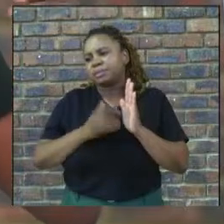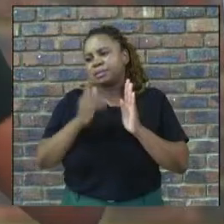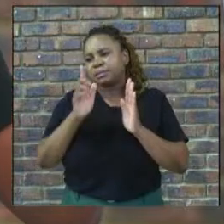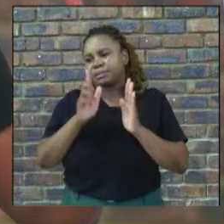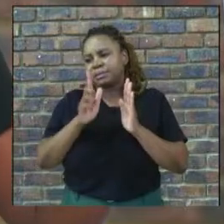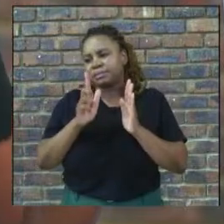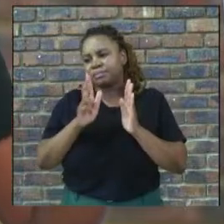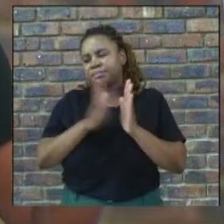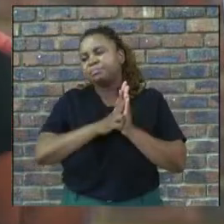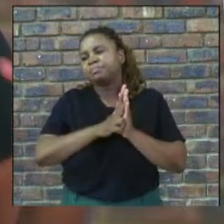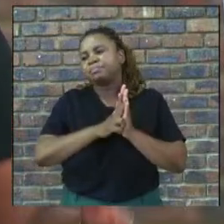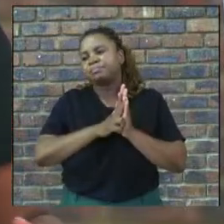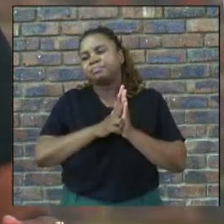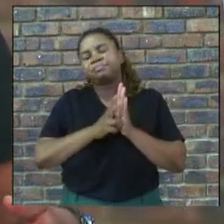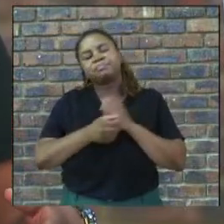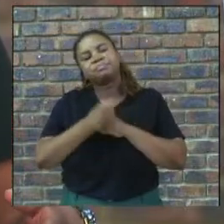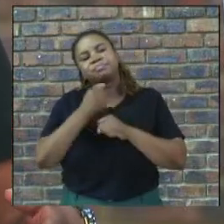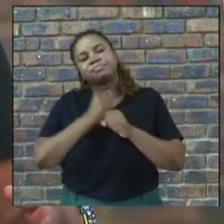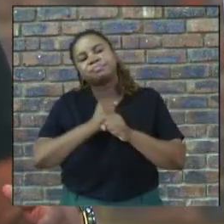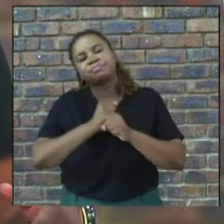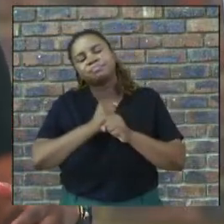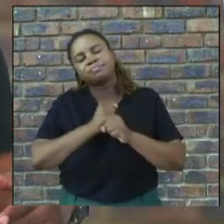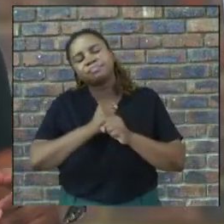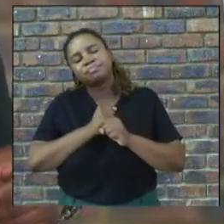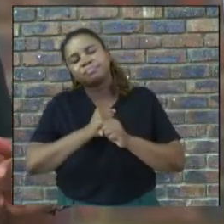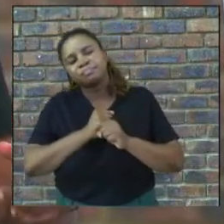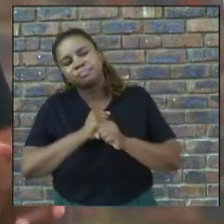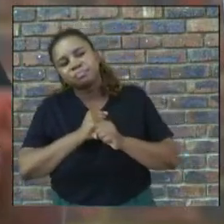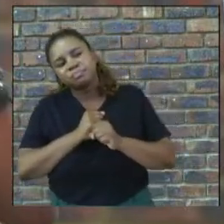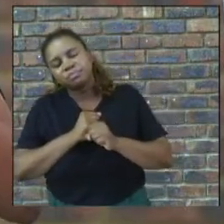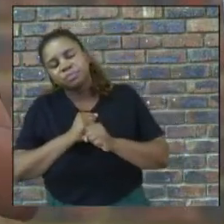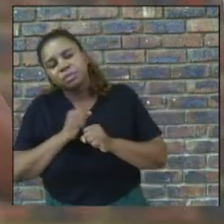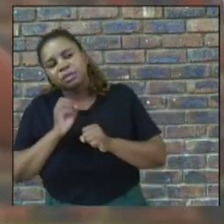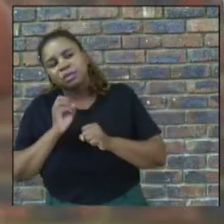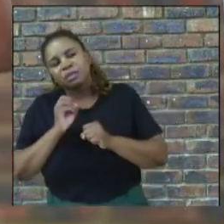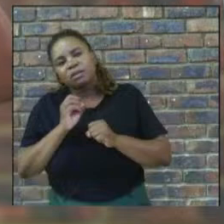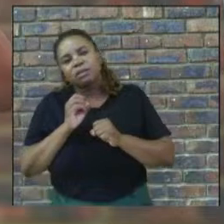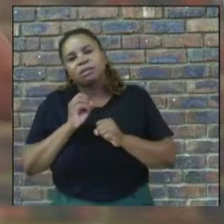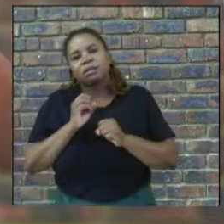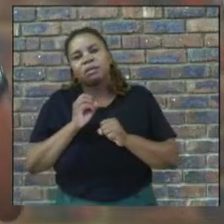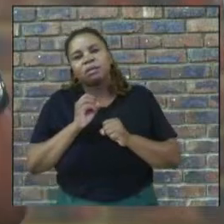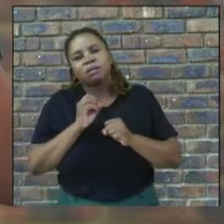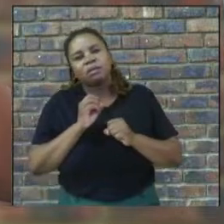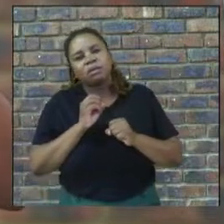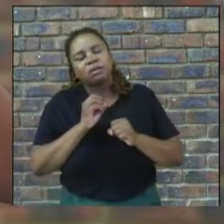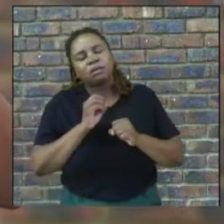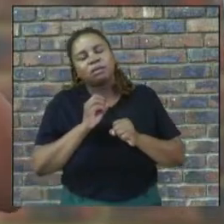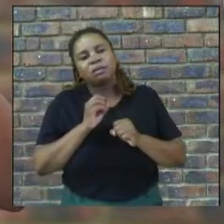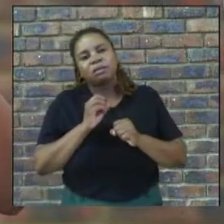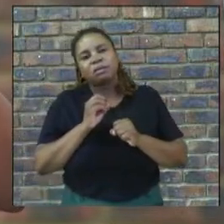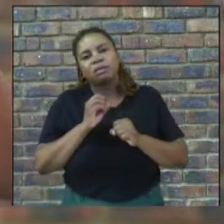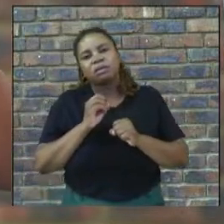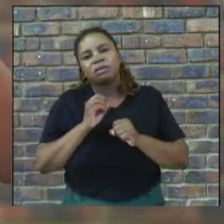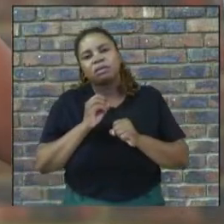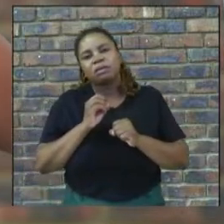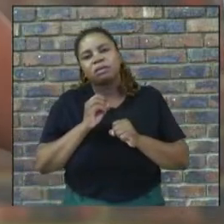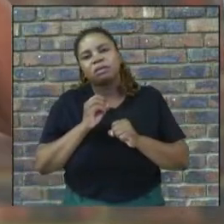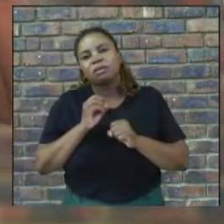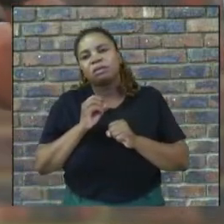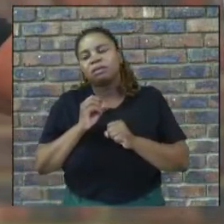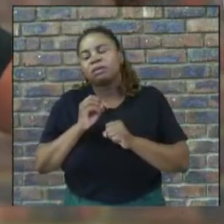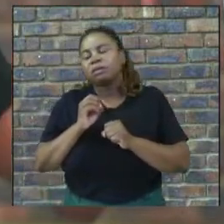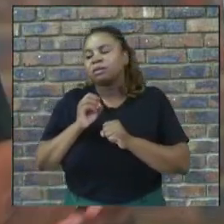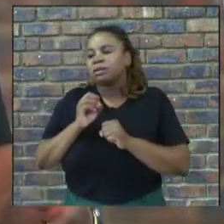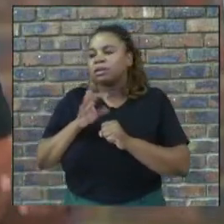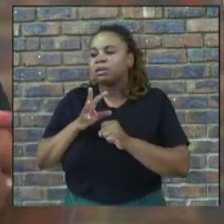number of commitments which are made there. If at all possible, at any stage, for government to give